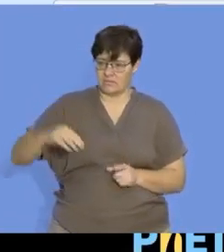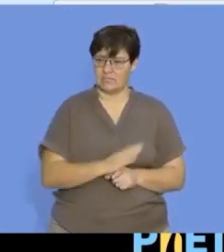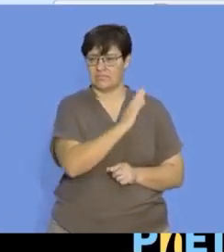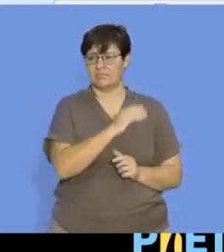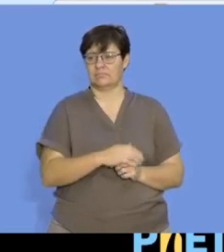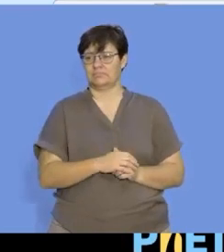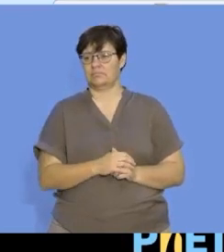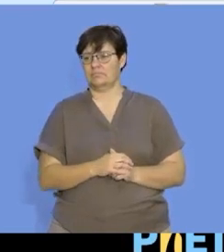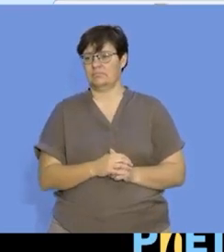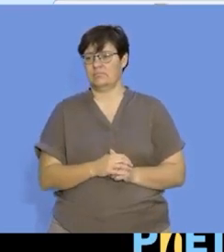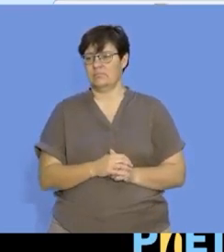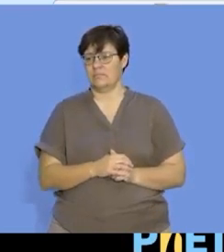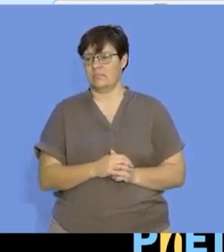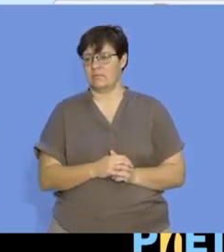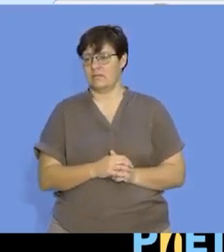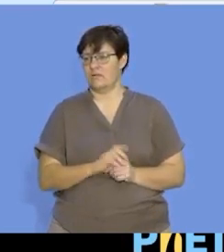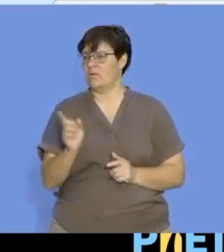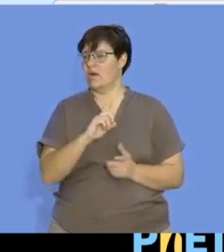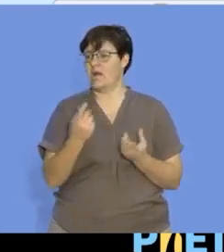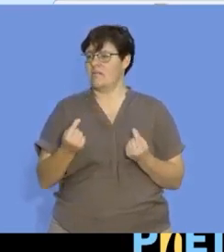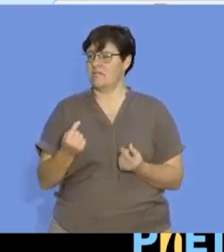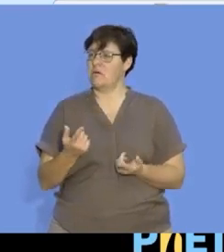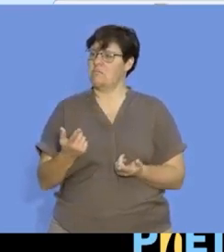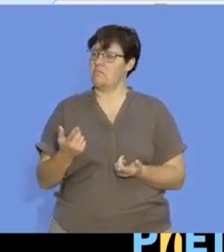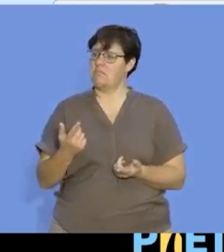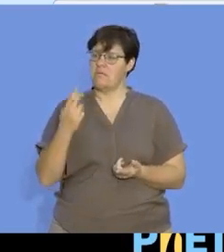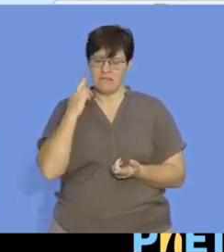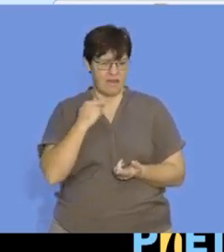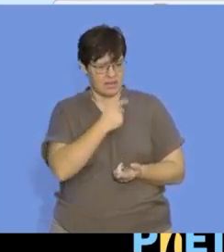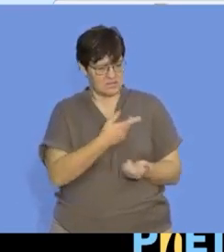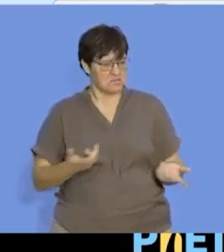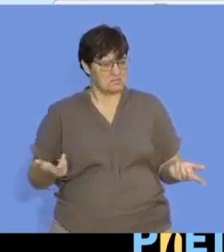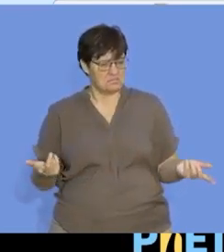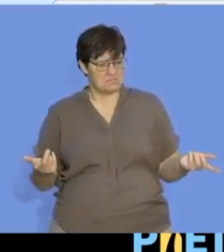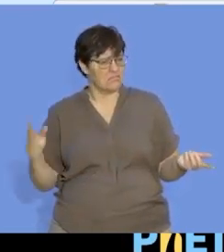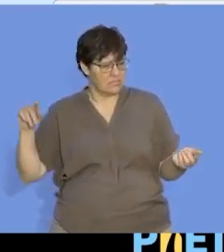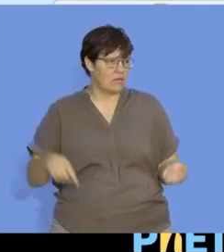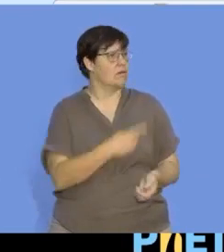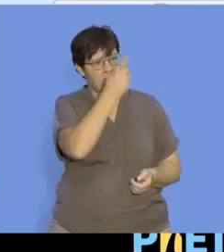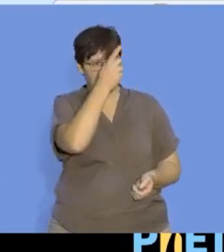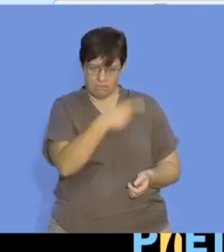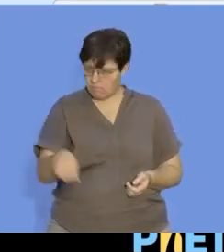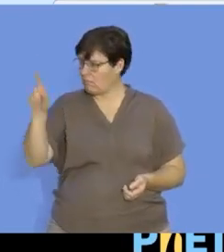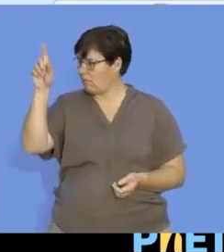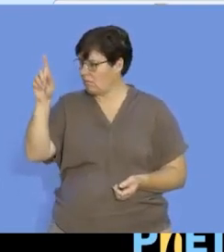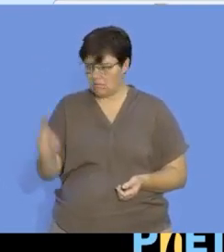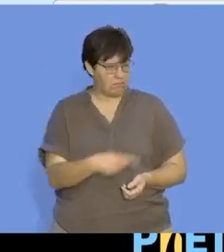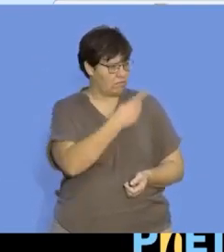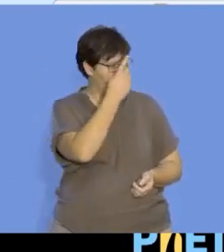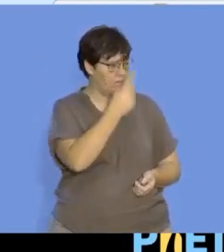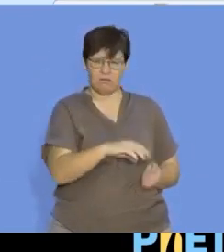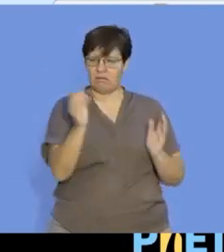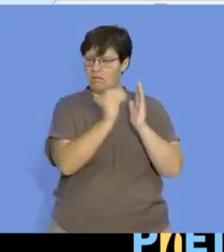go. So now, right now, you're going, that's nice, Tracy, but all they're doing is going up and down, and there's no